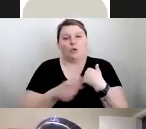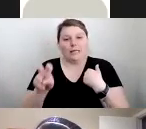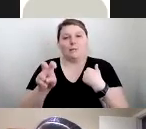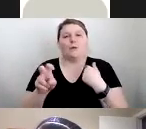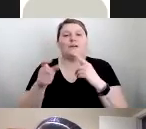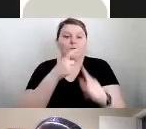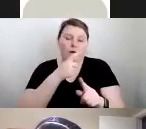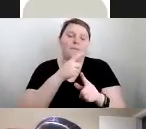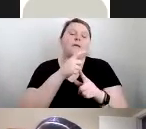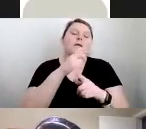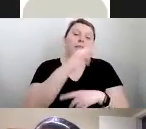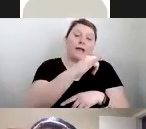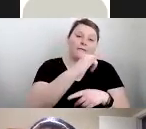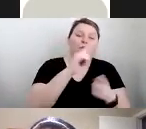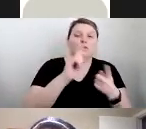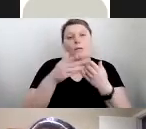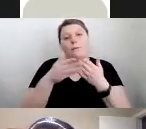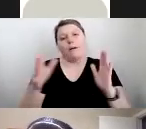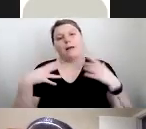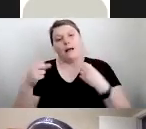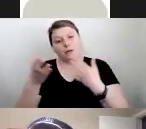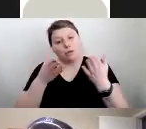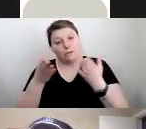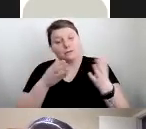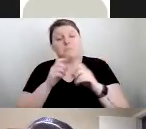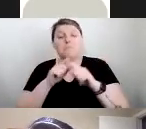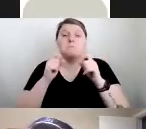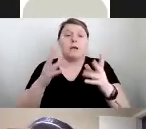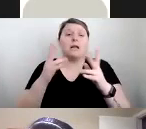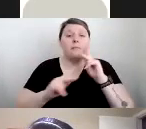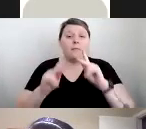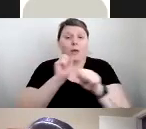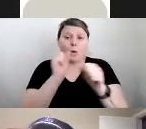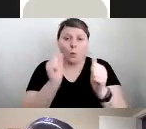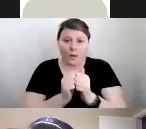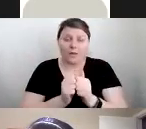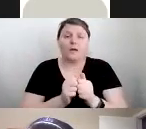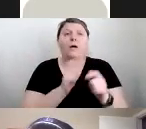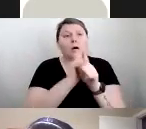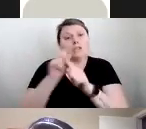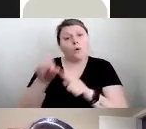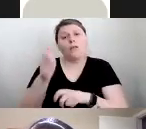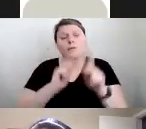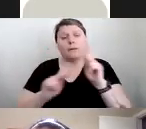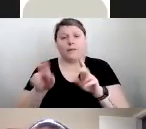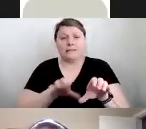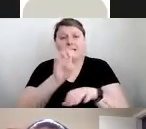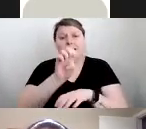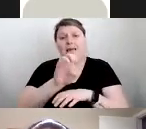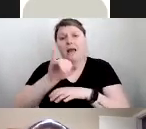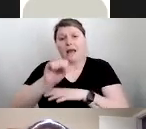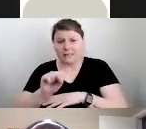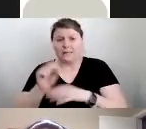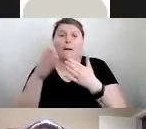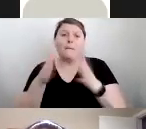Health Service. But many people that I work with, including many people who did EIS, our public health